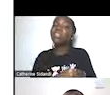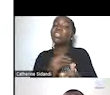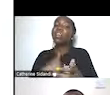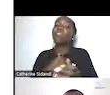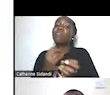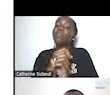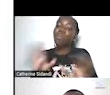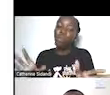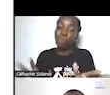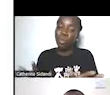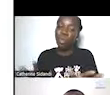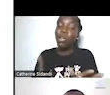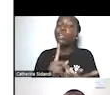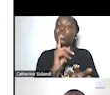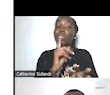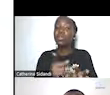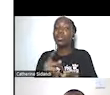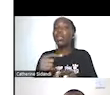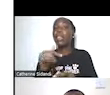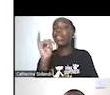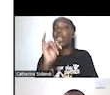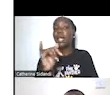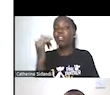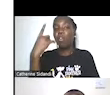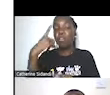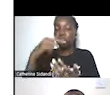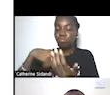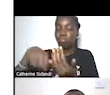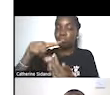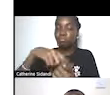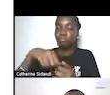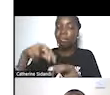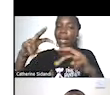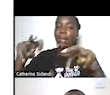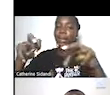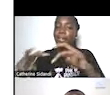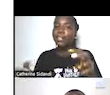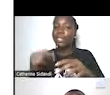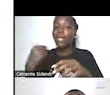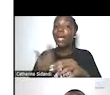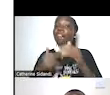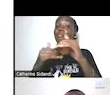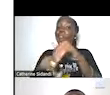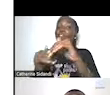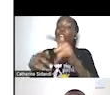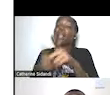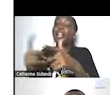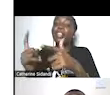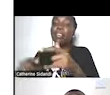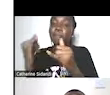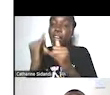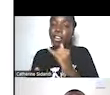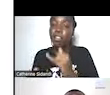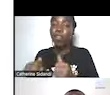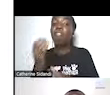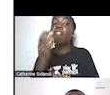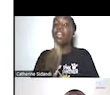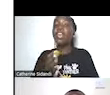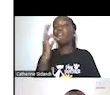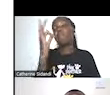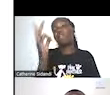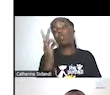cycle analytics that we follow through to ensure that now at the end of it, we are now in the future. So planning